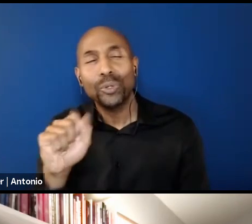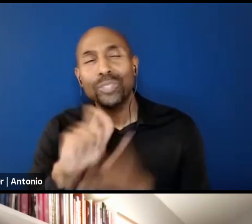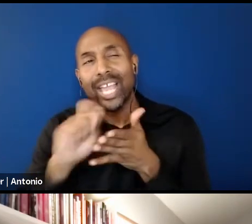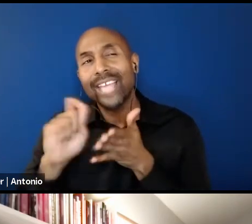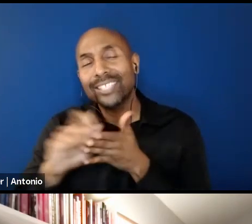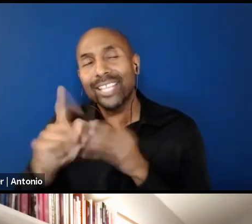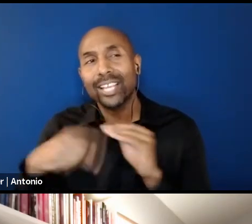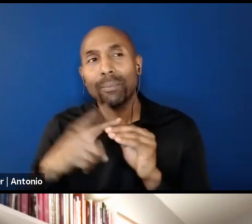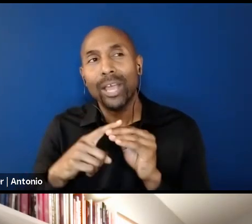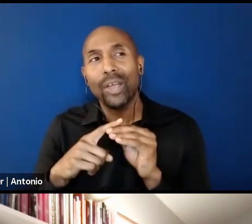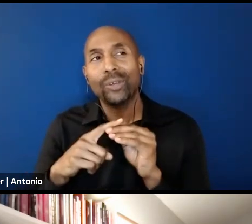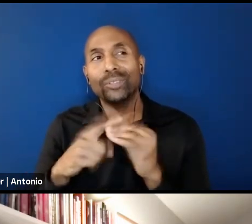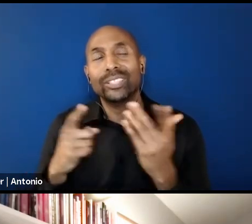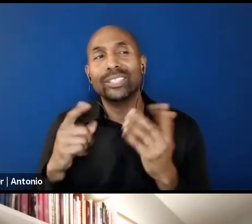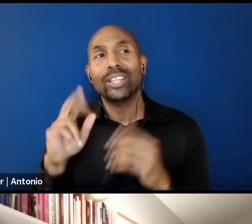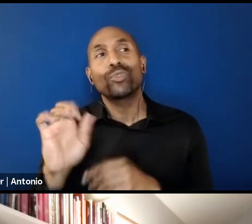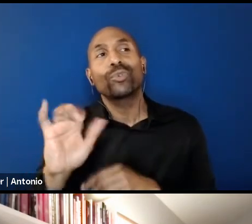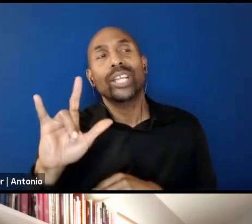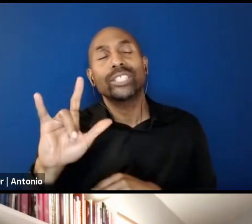in the book